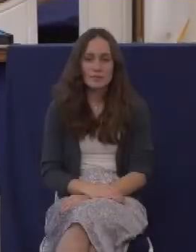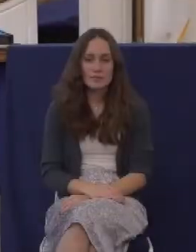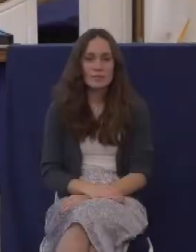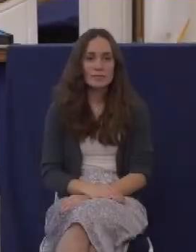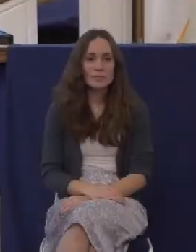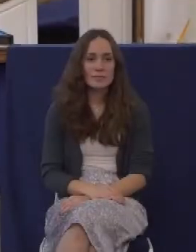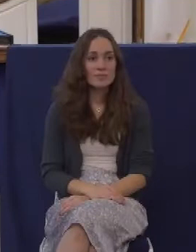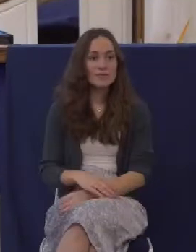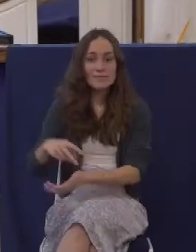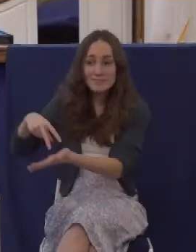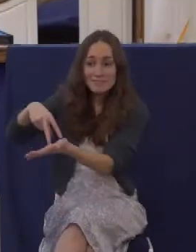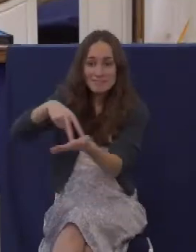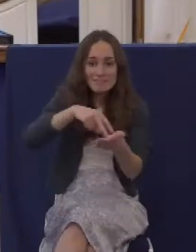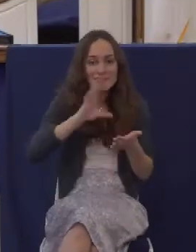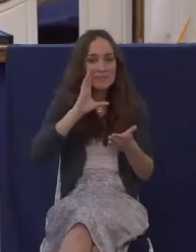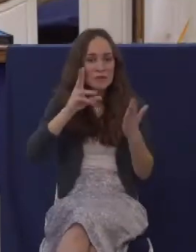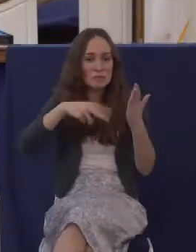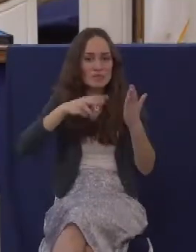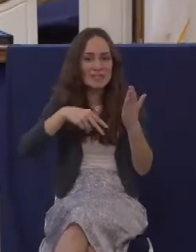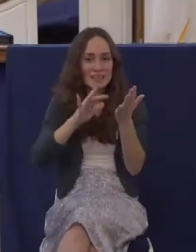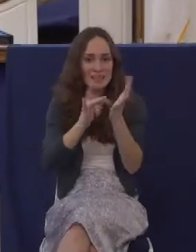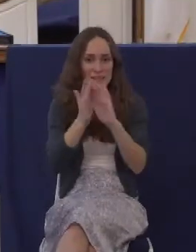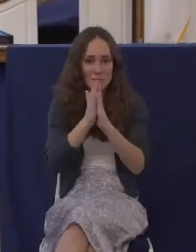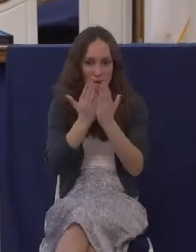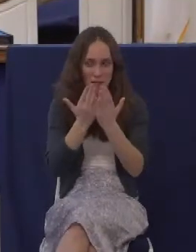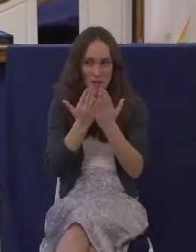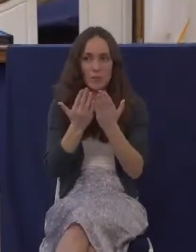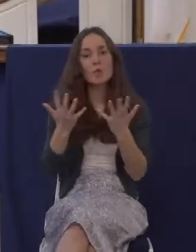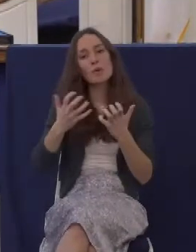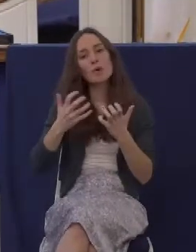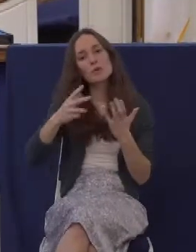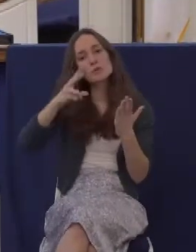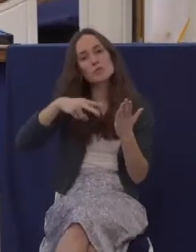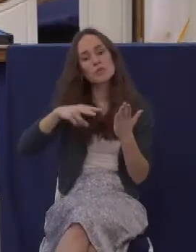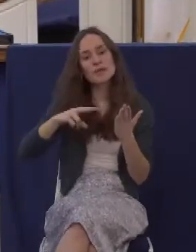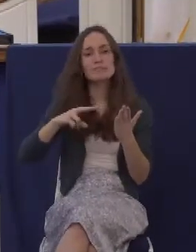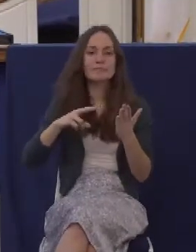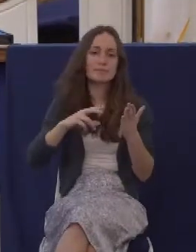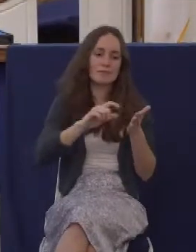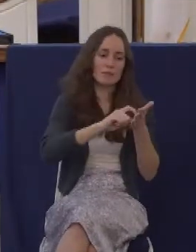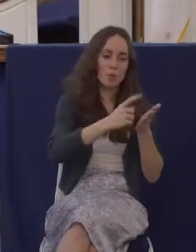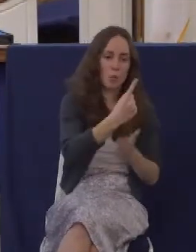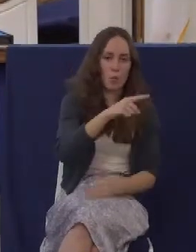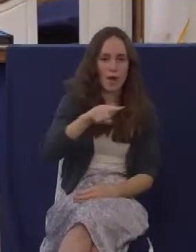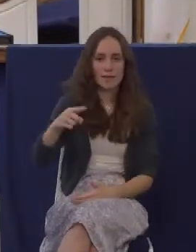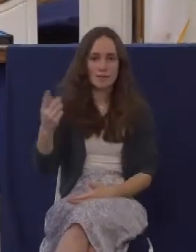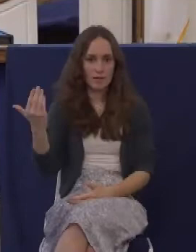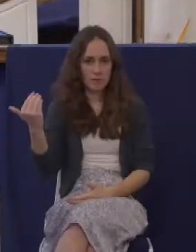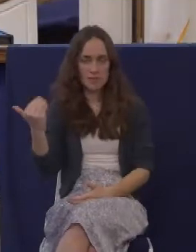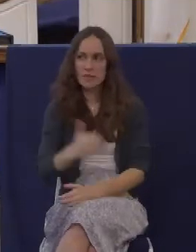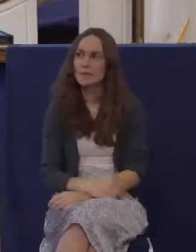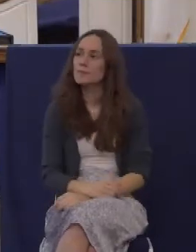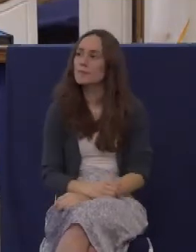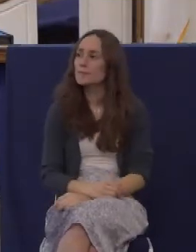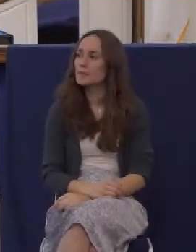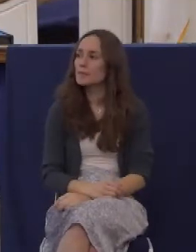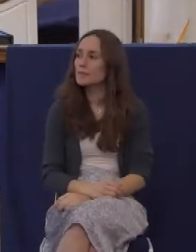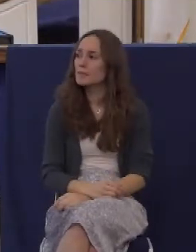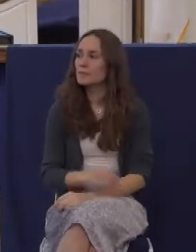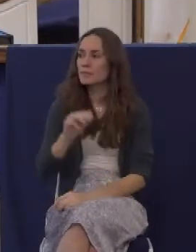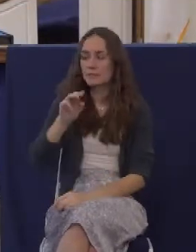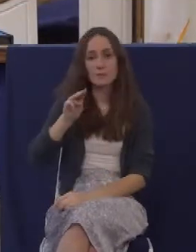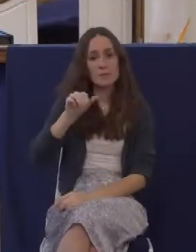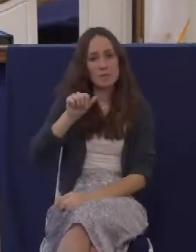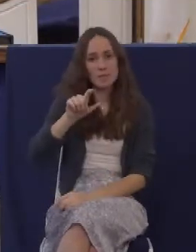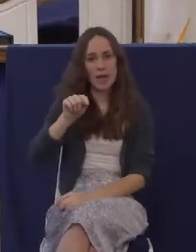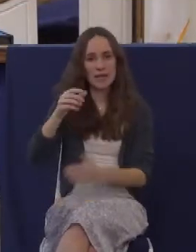Would you stand, please, for the reading of God's word? I want to read the first 15 verses with you here today. Matthew chapter